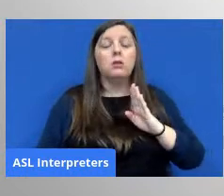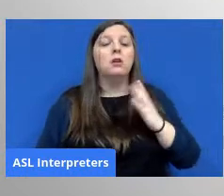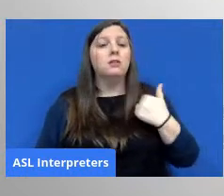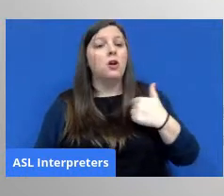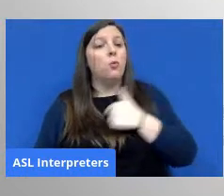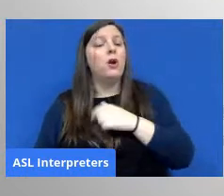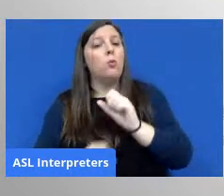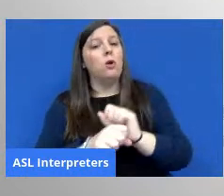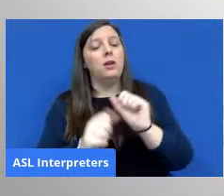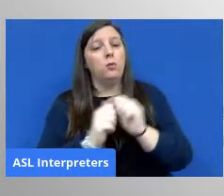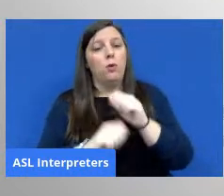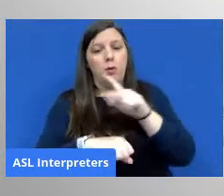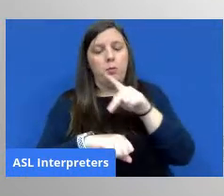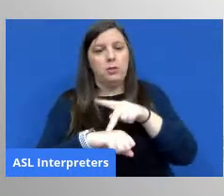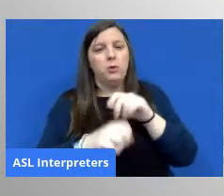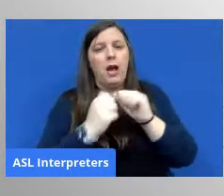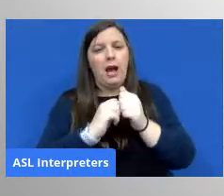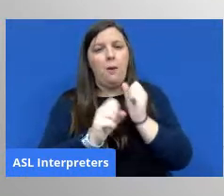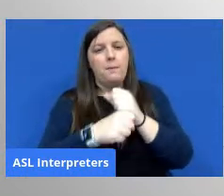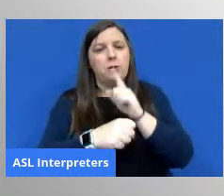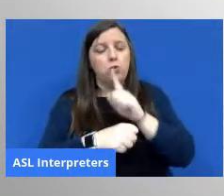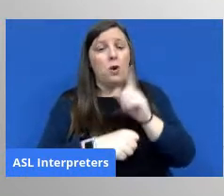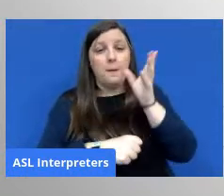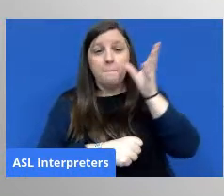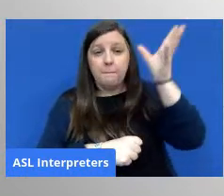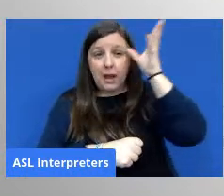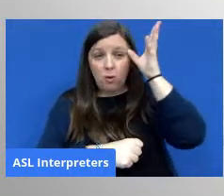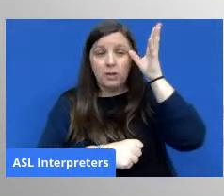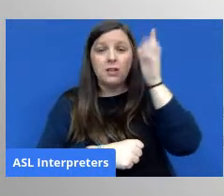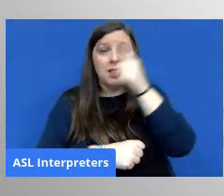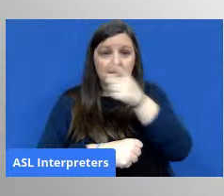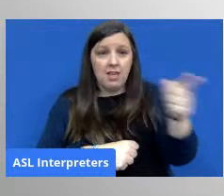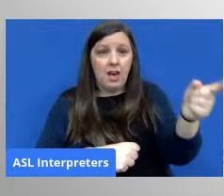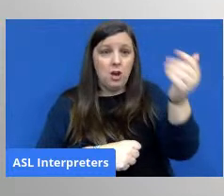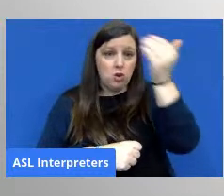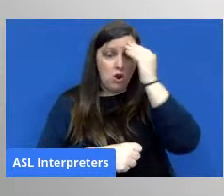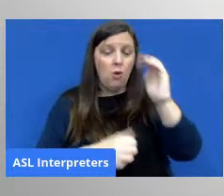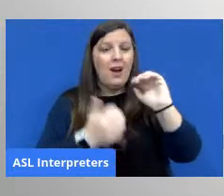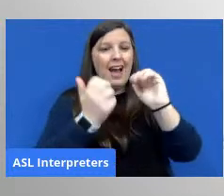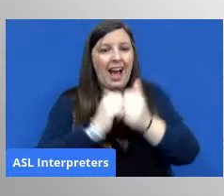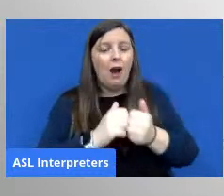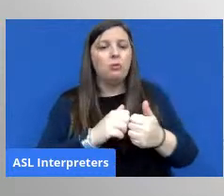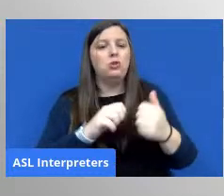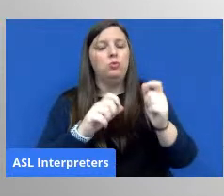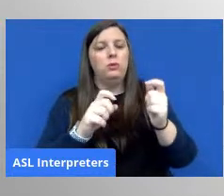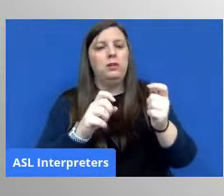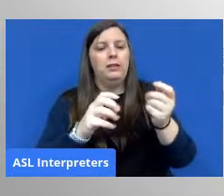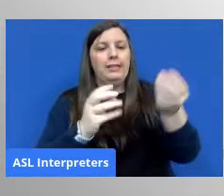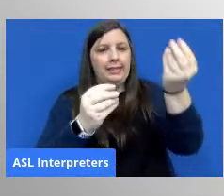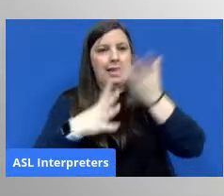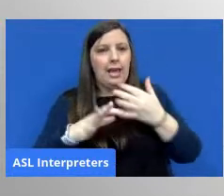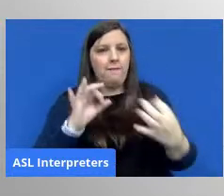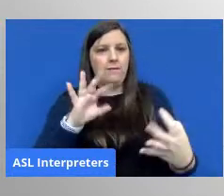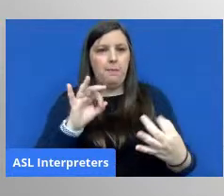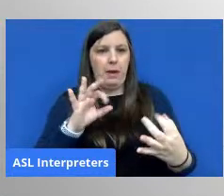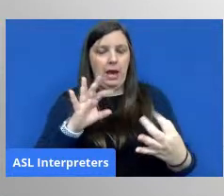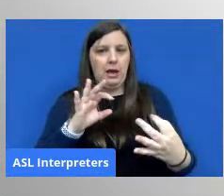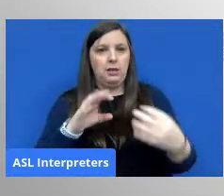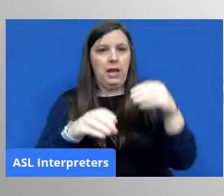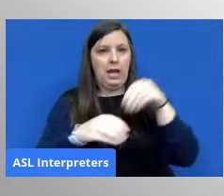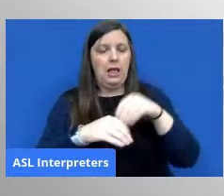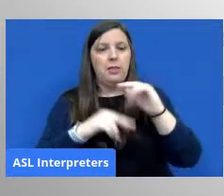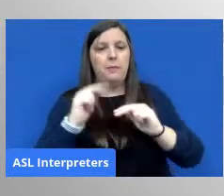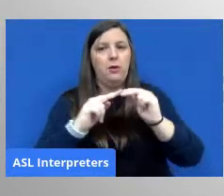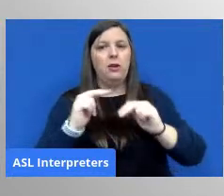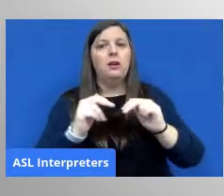our parents are informed on how to get feedback to the buildings. How do we effectively utilize our